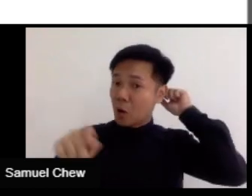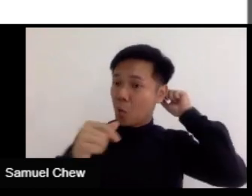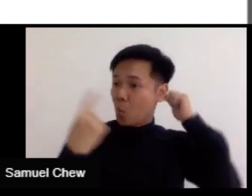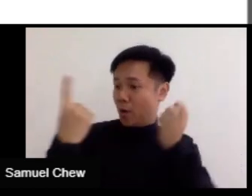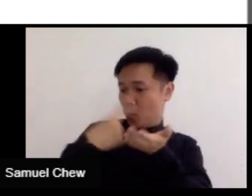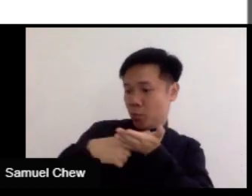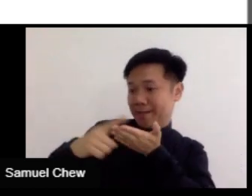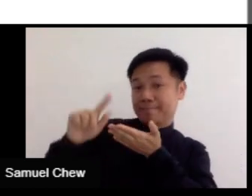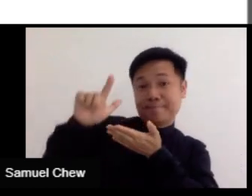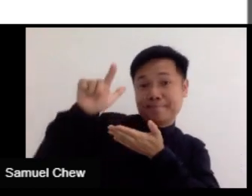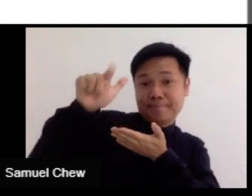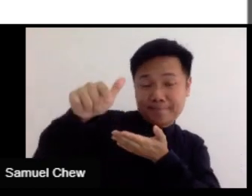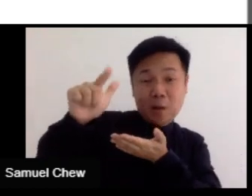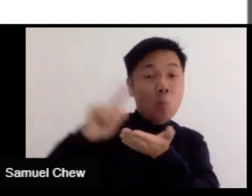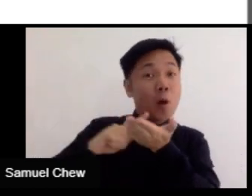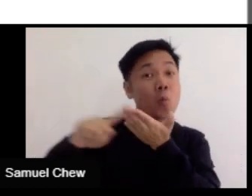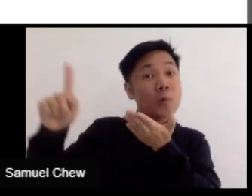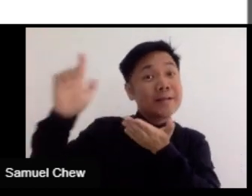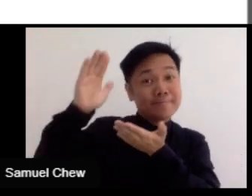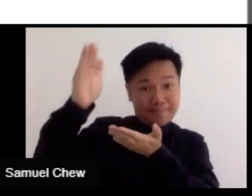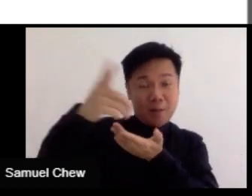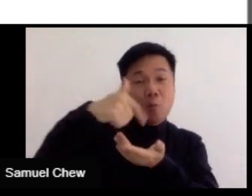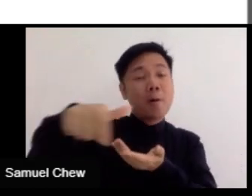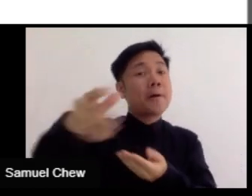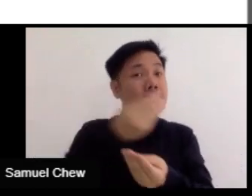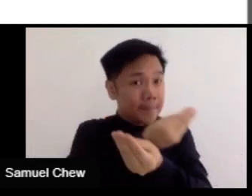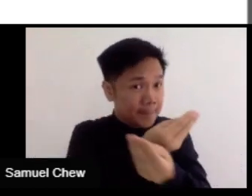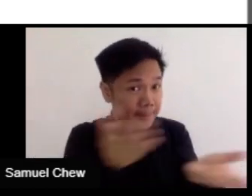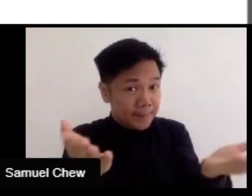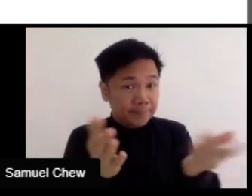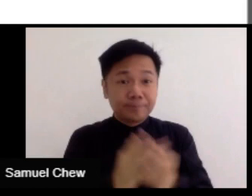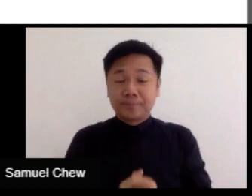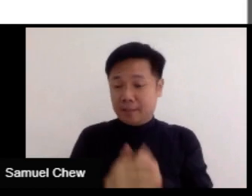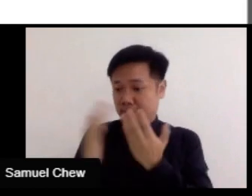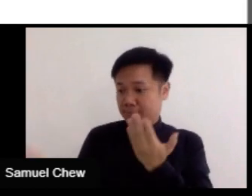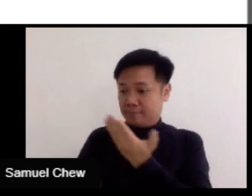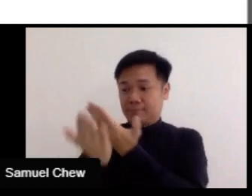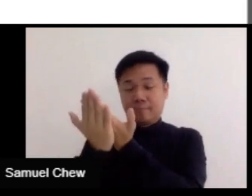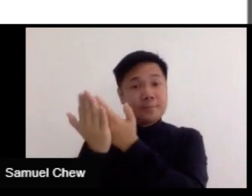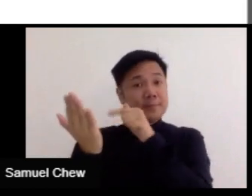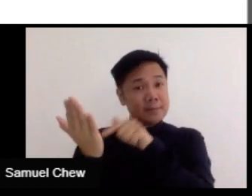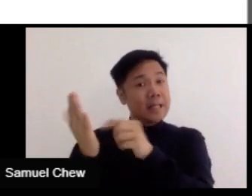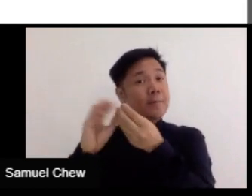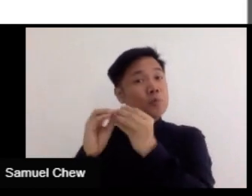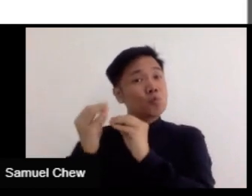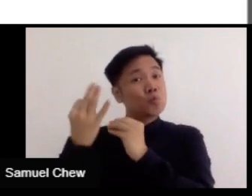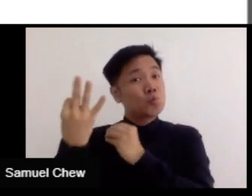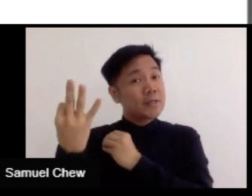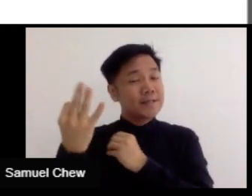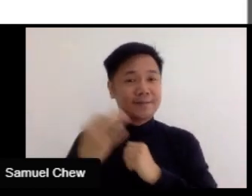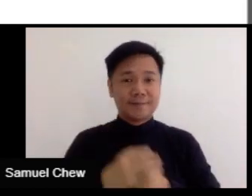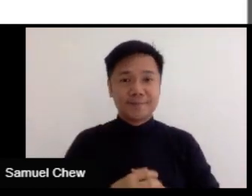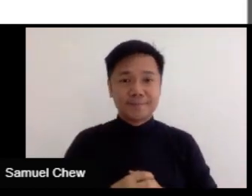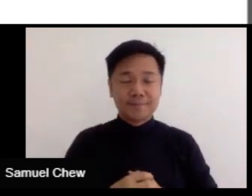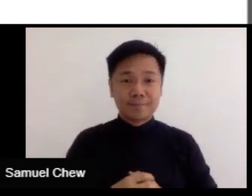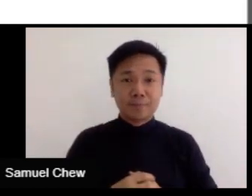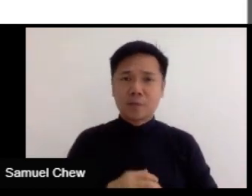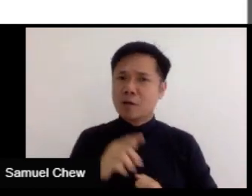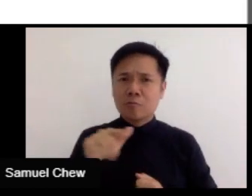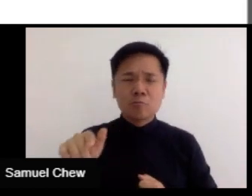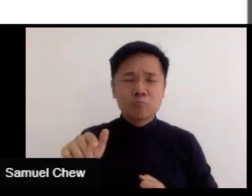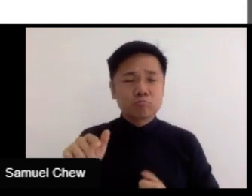following the conclusion of the session and included as Annex 3 to the present report. So, so far, we don't see